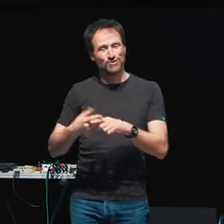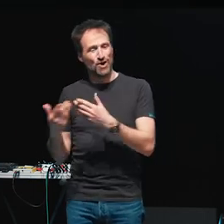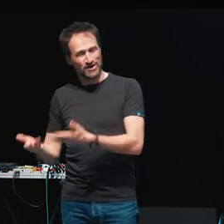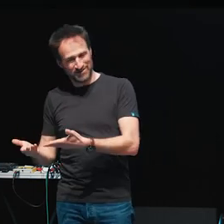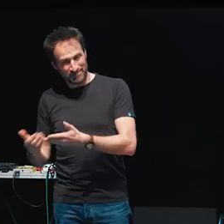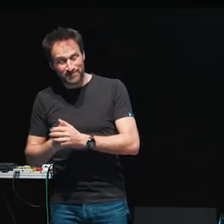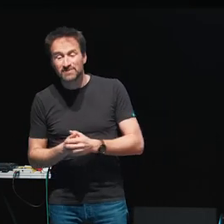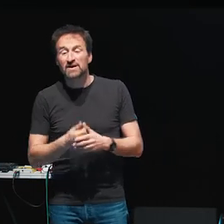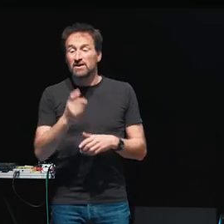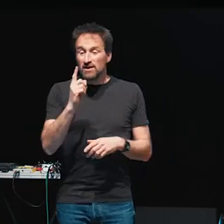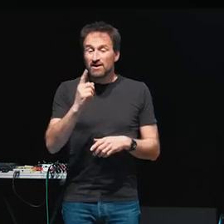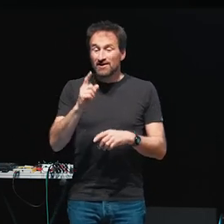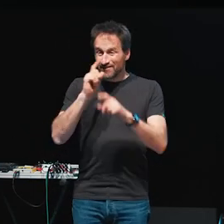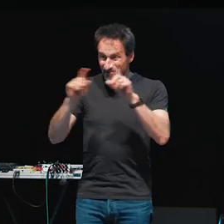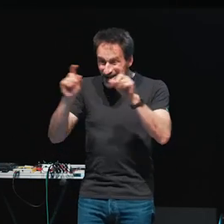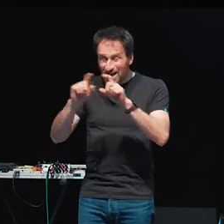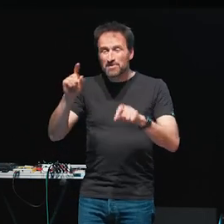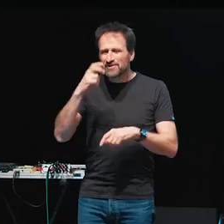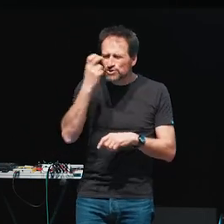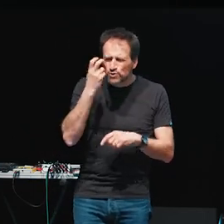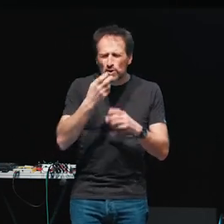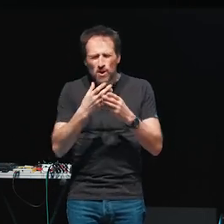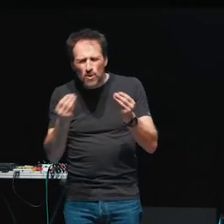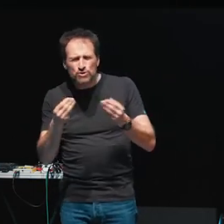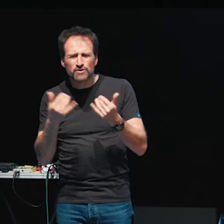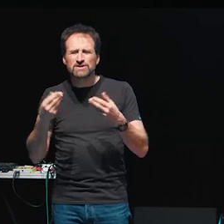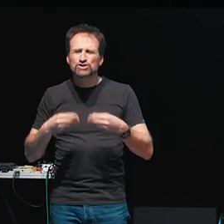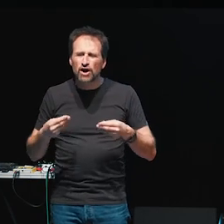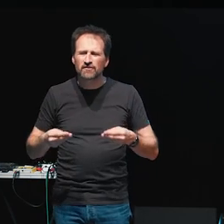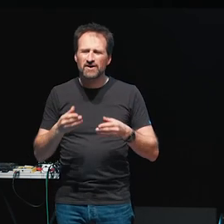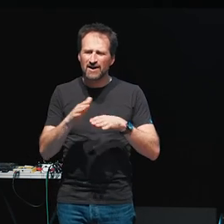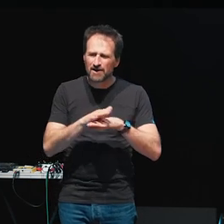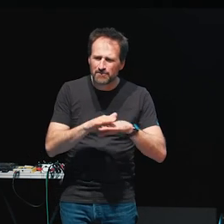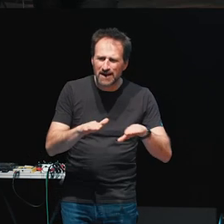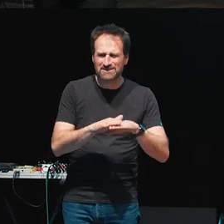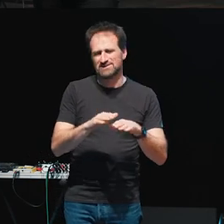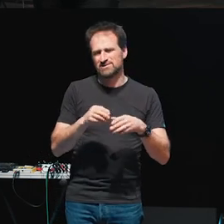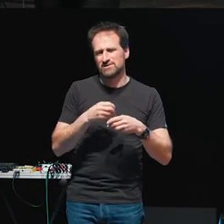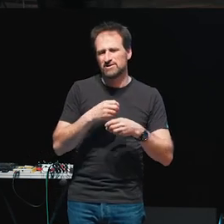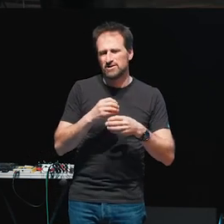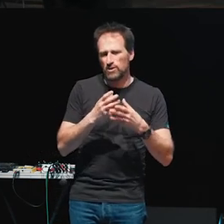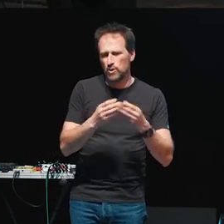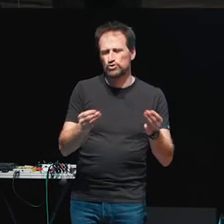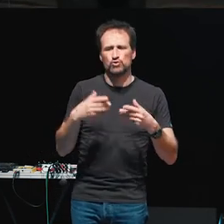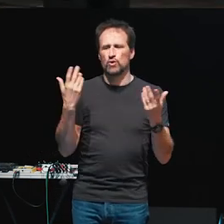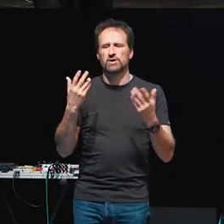When companies started opting for more like software as a service solutions, product as a service solutions, or serverless